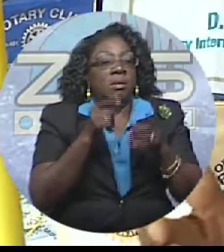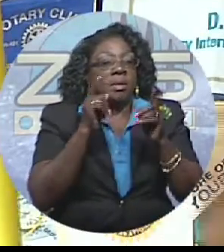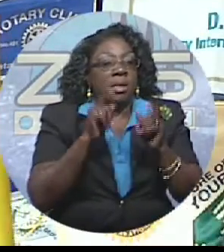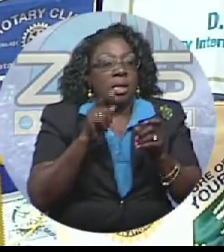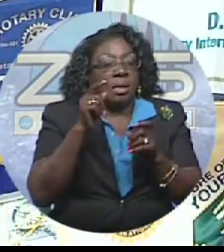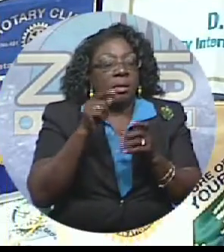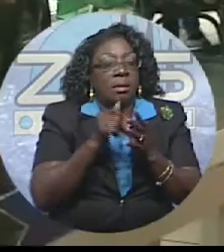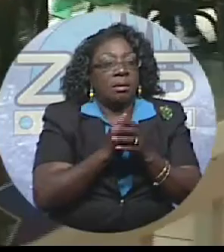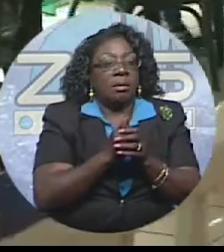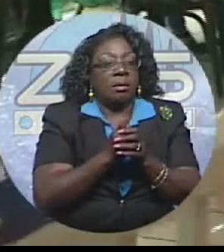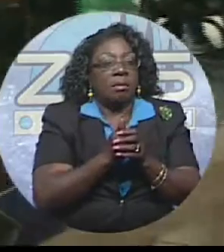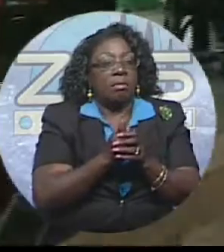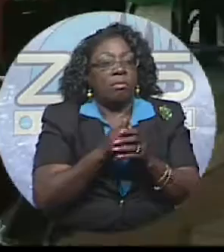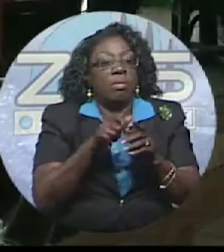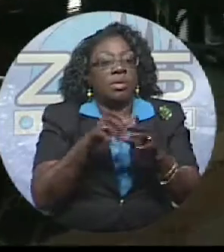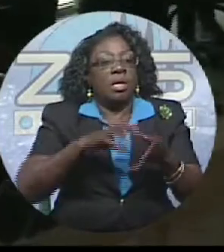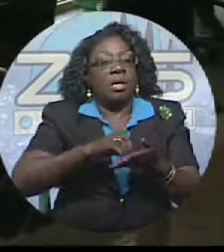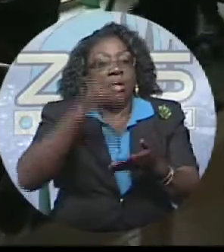lesson with Atlantis.